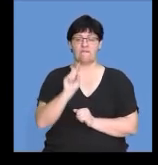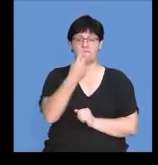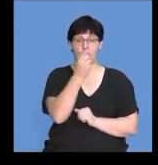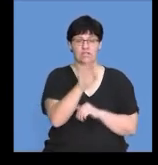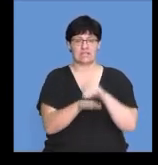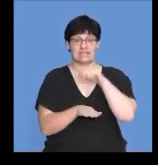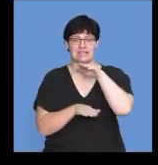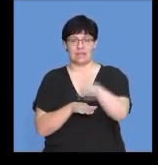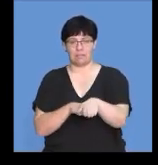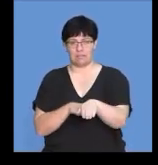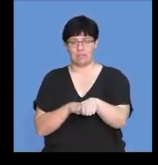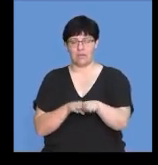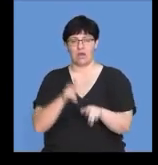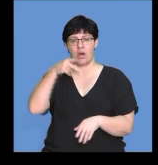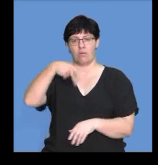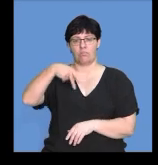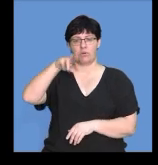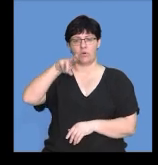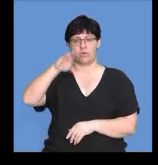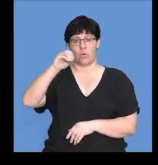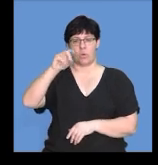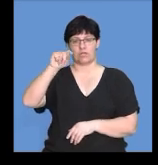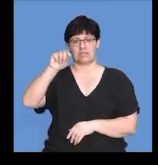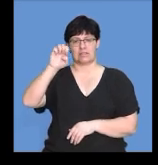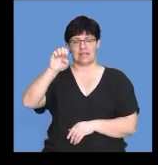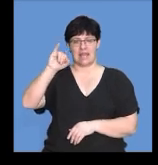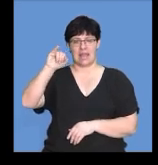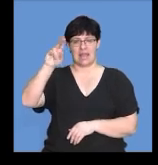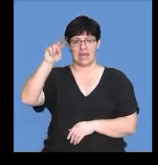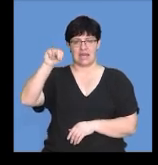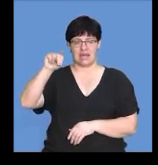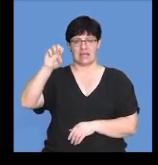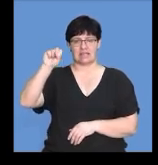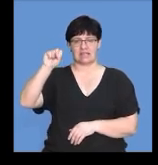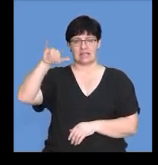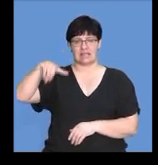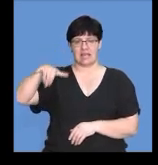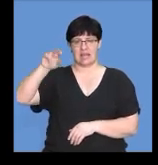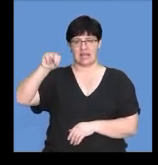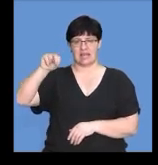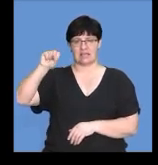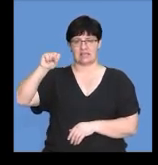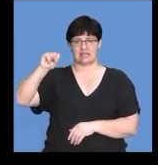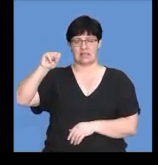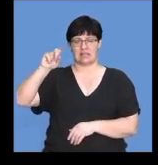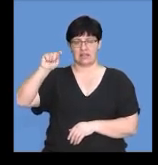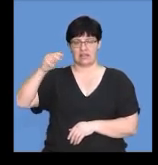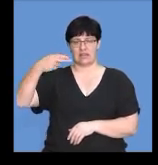step of protein synthesis, which is known as, if you remember correct, yes,